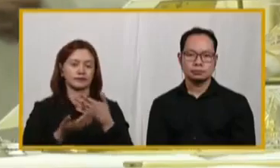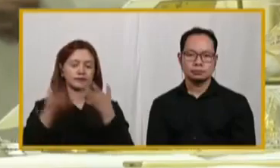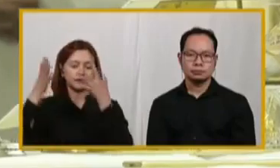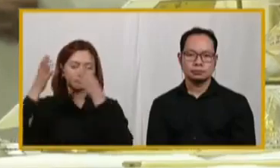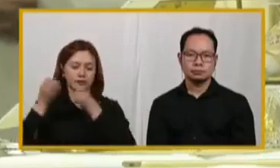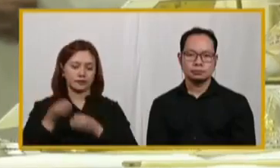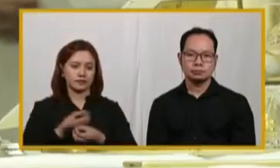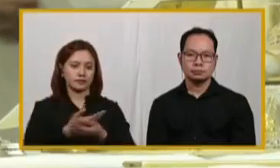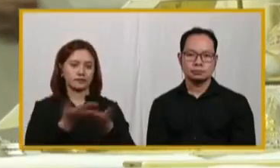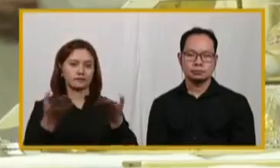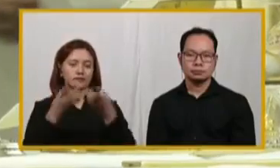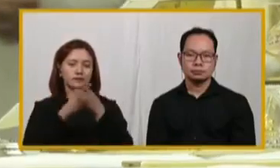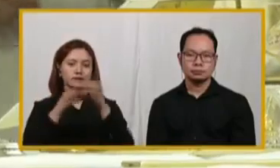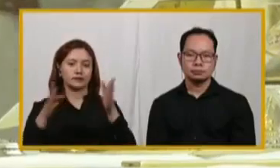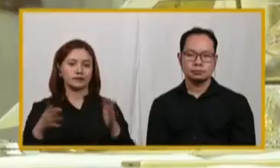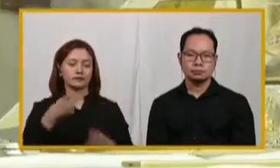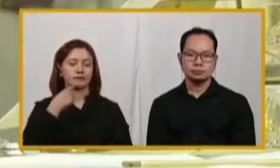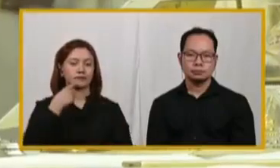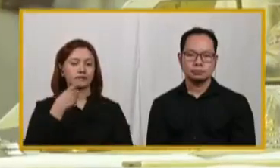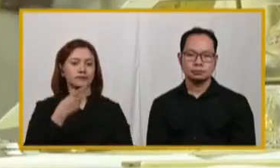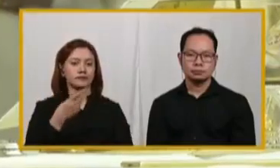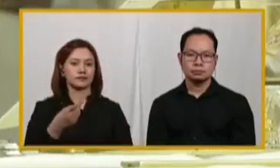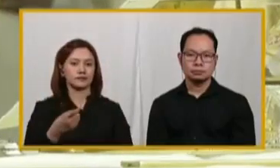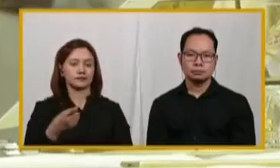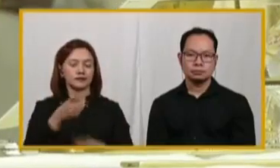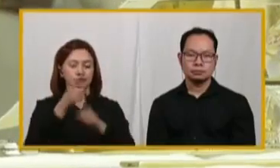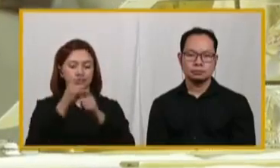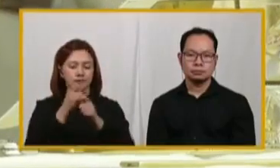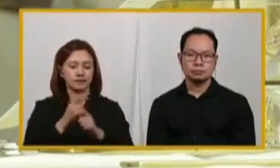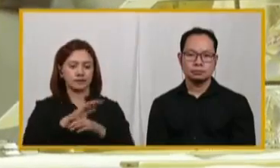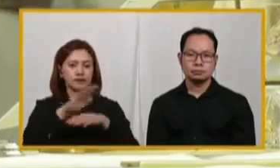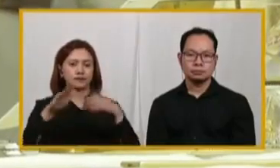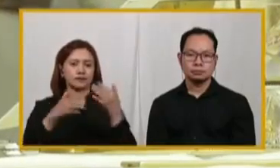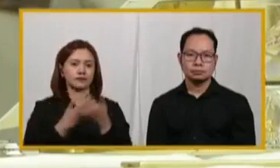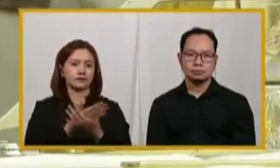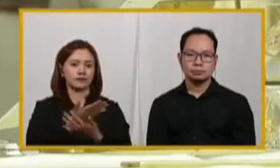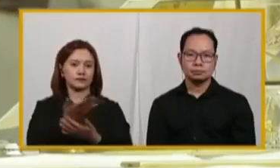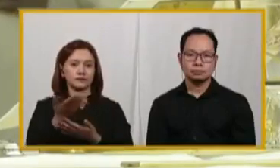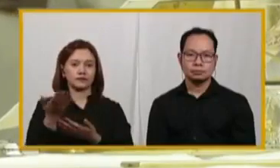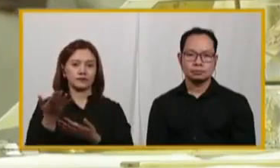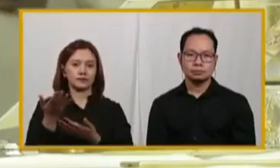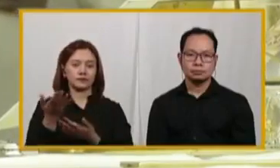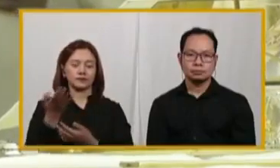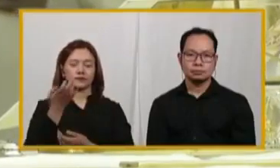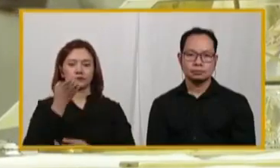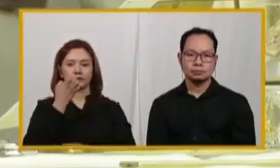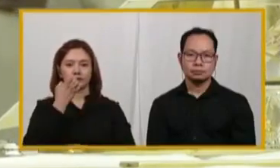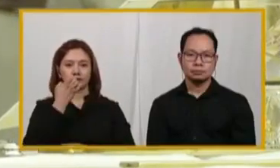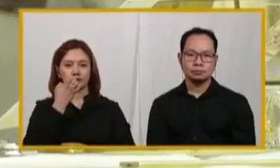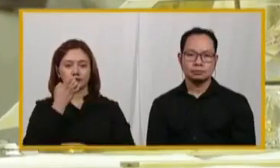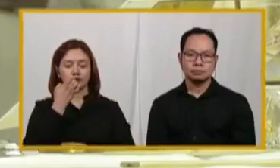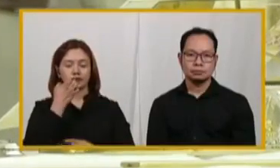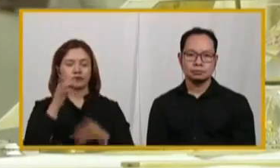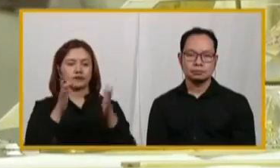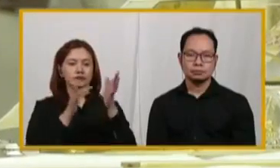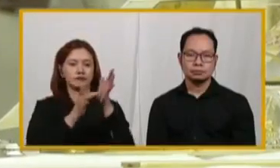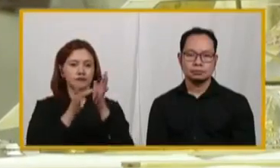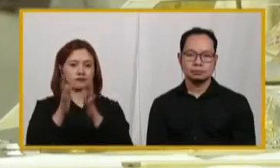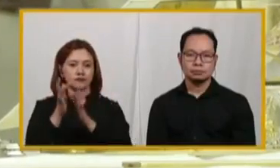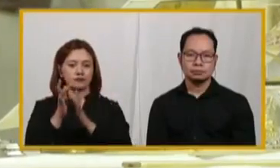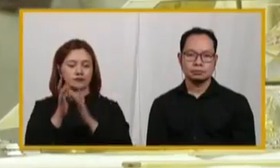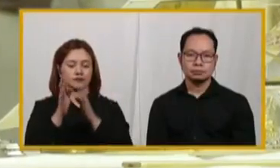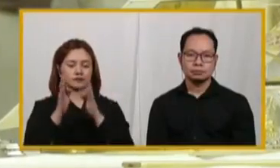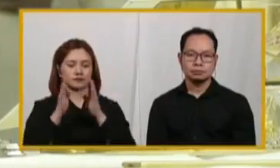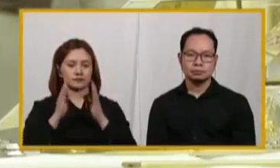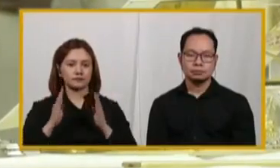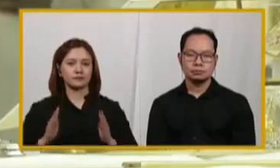his disciples, saying, "Take this, all of you, and eat of it, for this is my